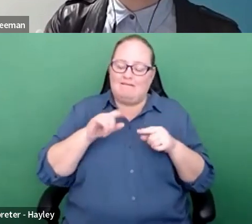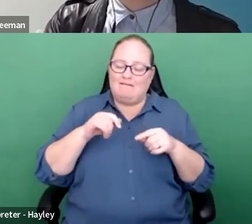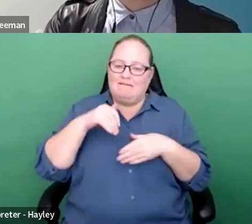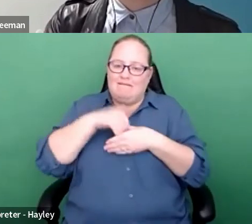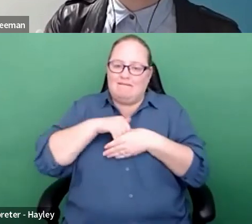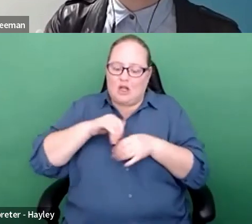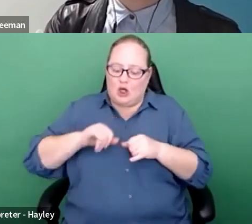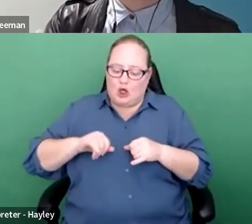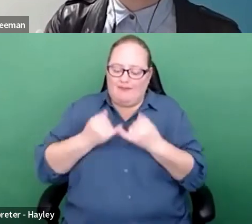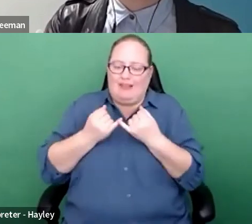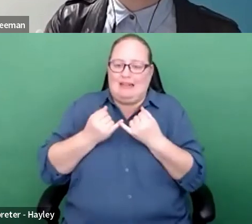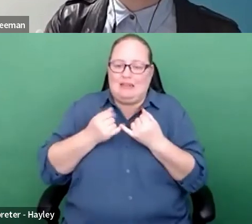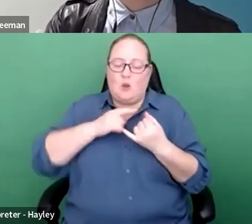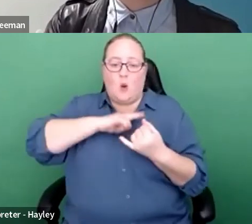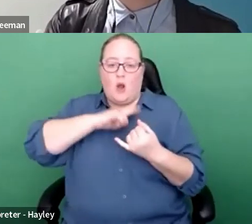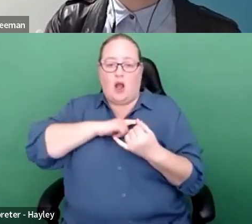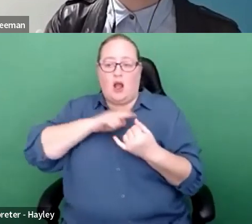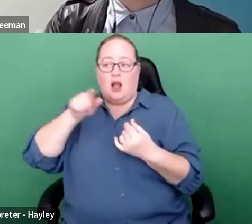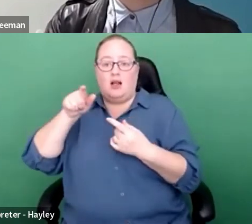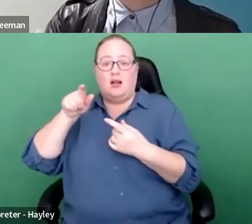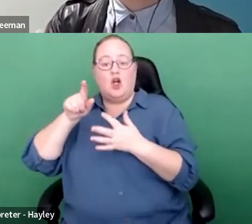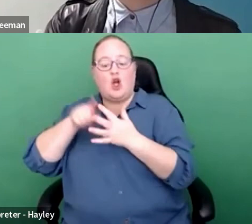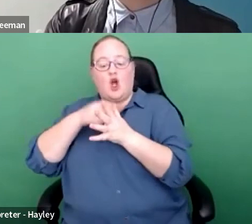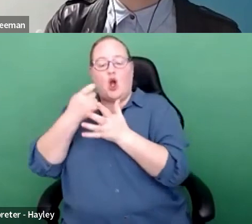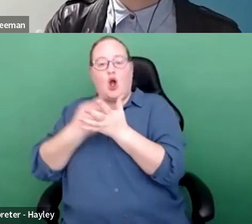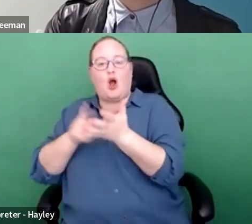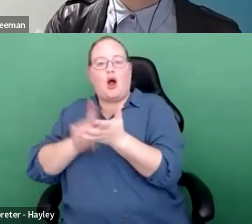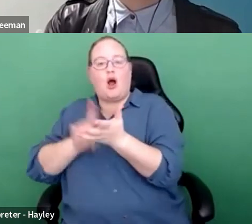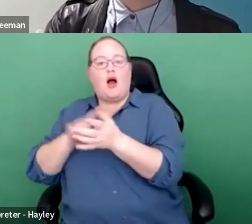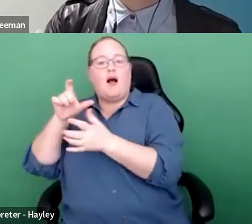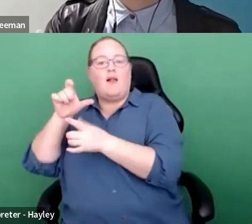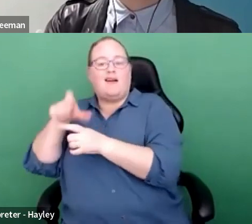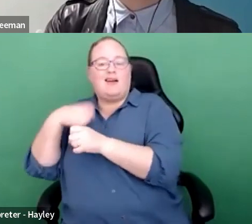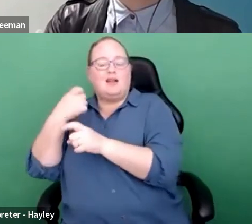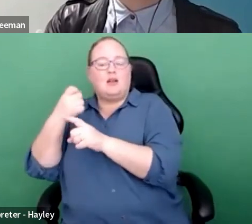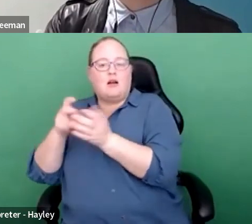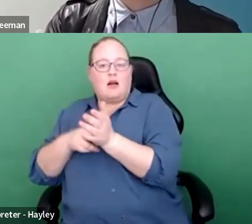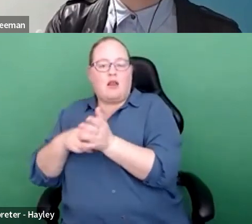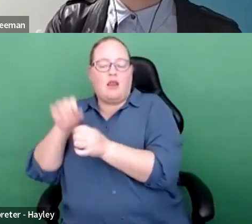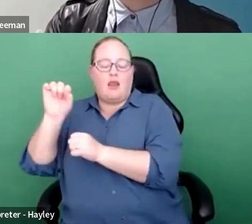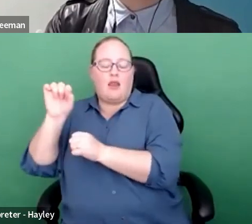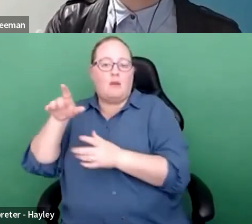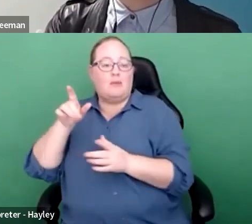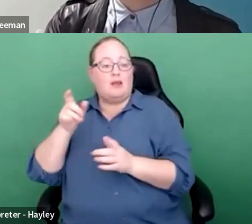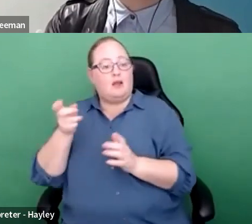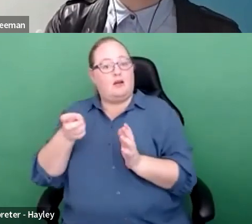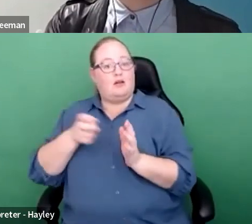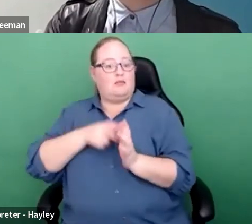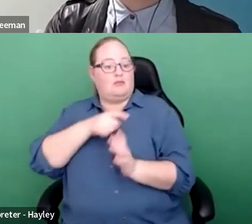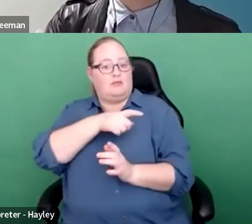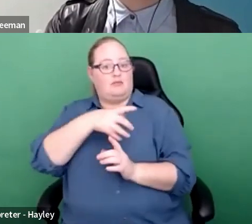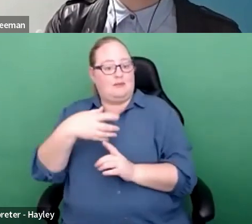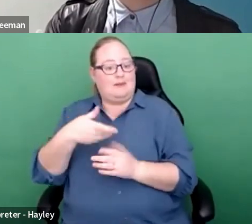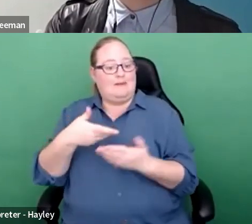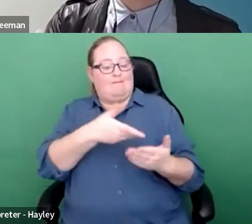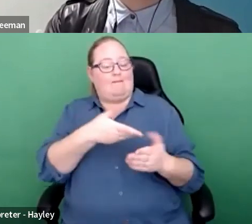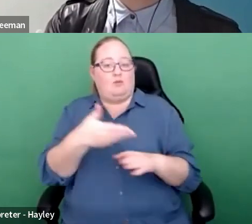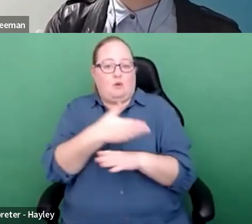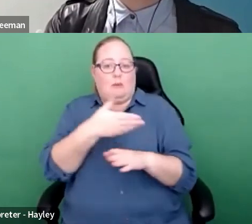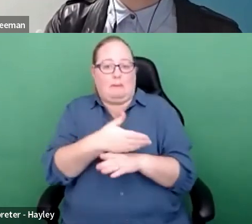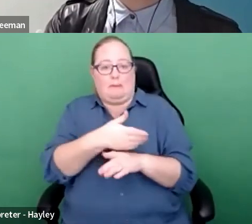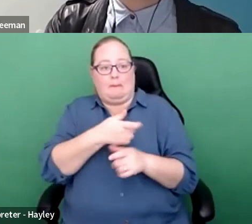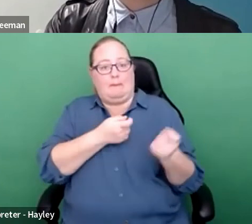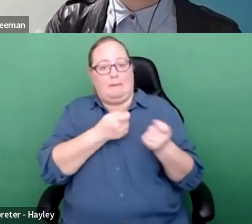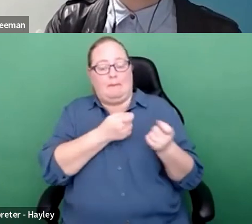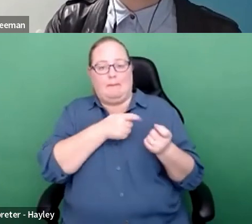Cadogan is who appoints the rector. But then he also wants to be honest about what families like this do to an area. So I think in that sense, it's interesting to